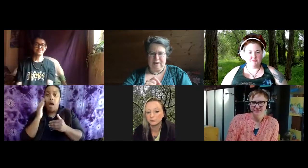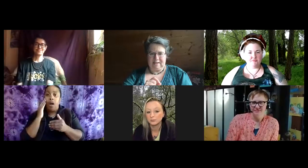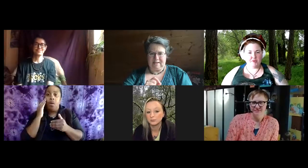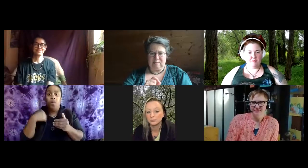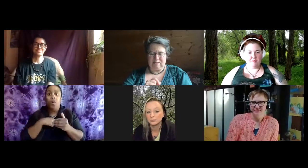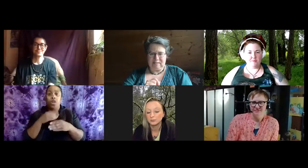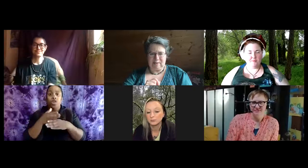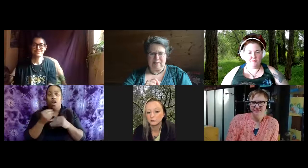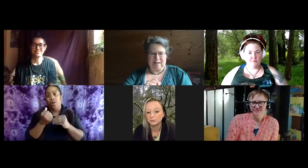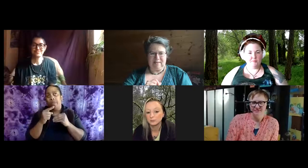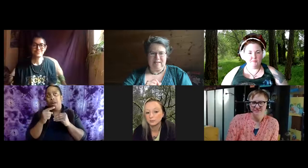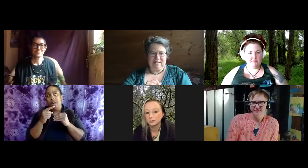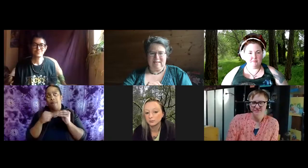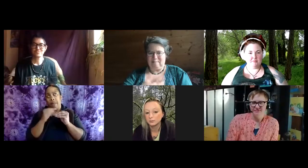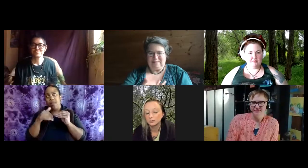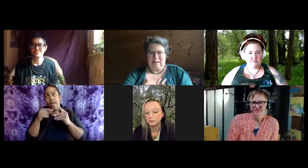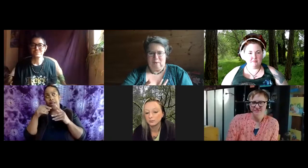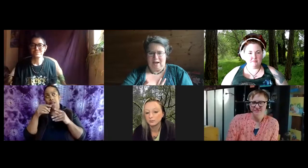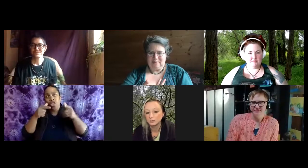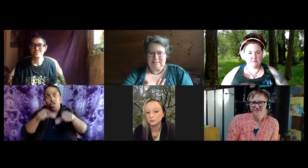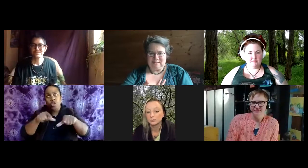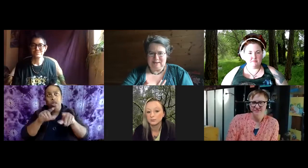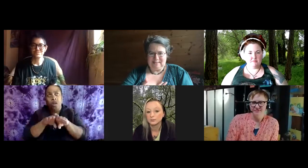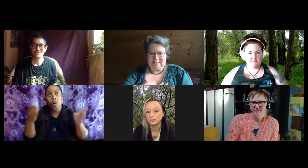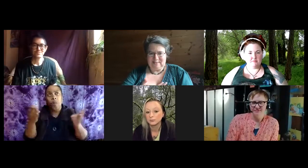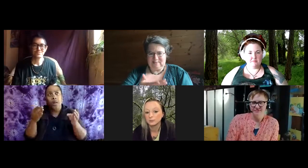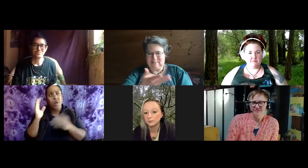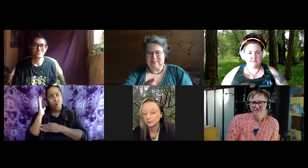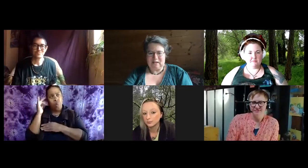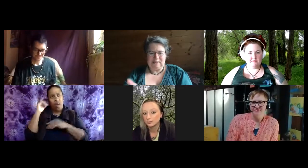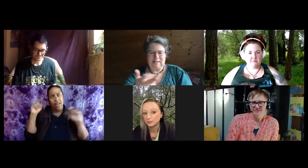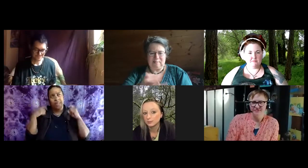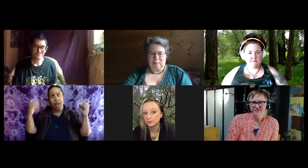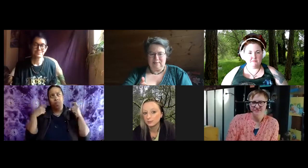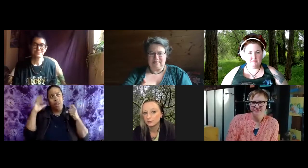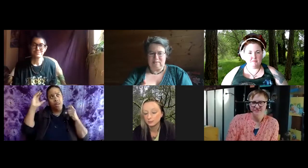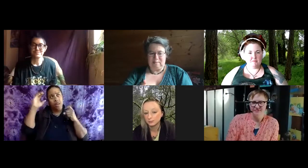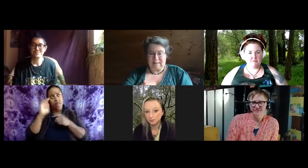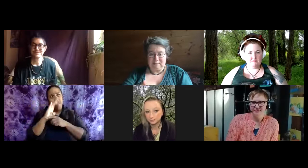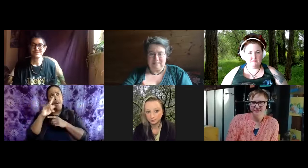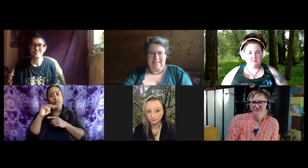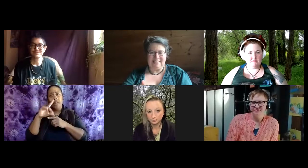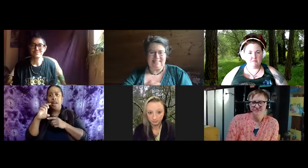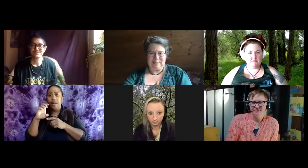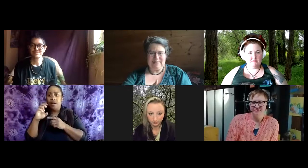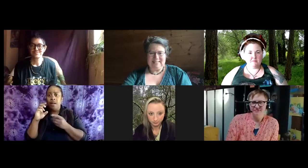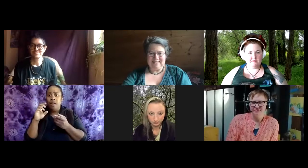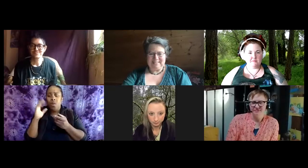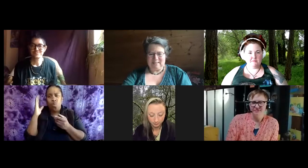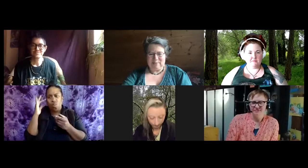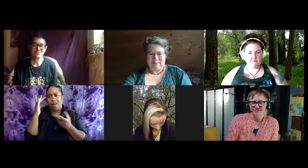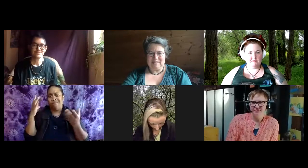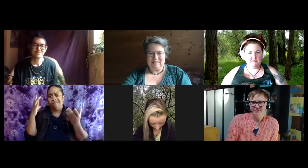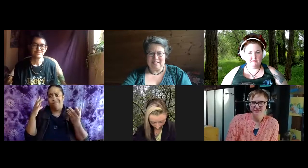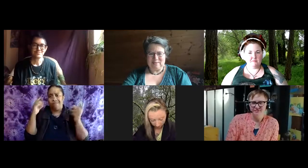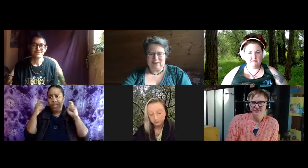the opening on Facebook about like Beltane. Why do we celebrate? We talked about a little bit. Why do we celebrate Beltane? So